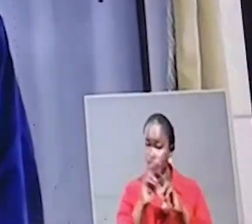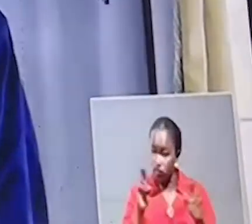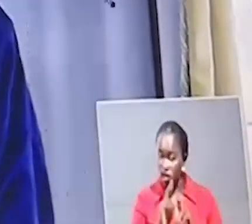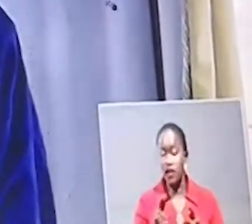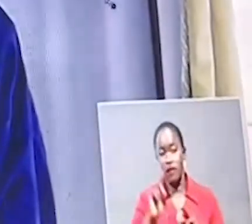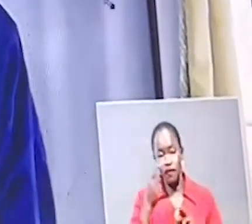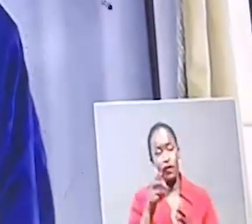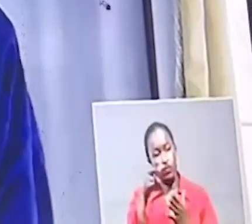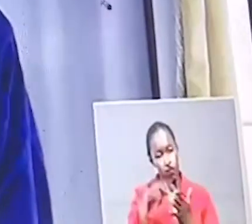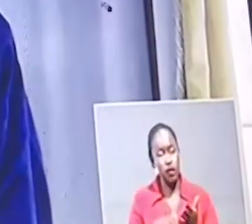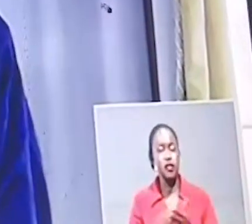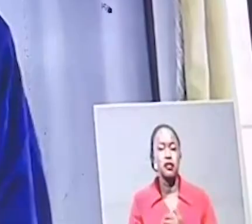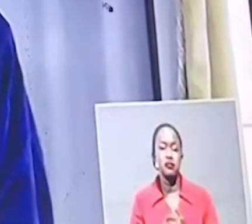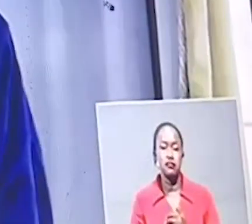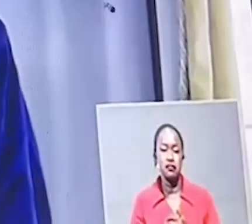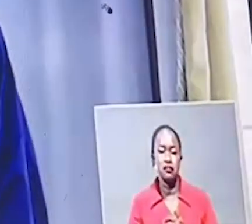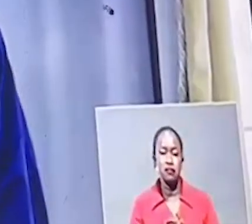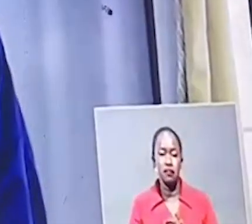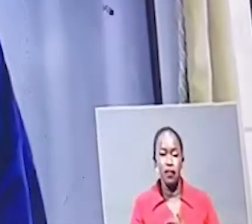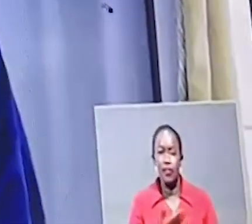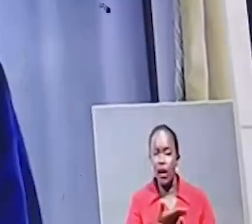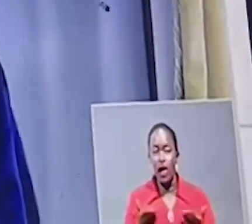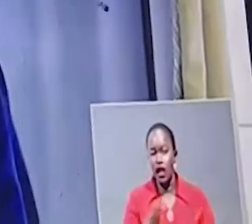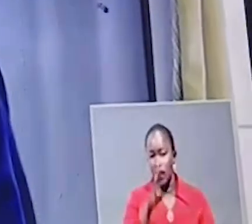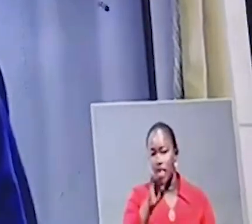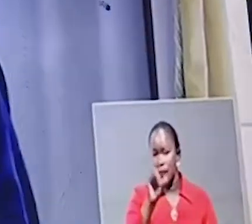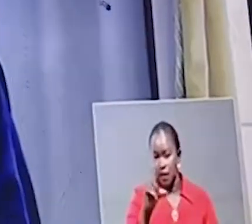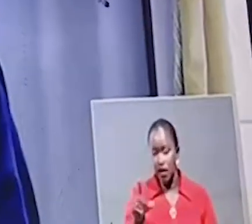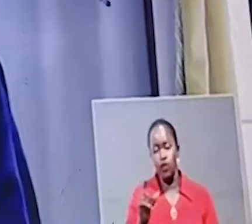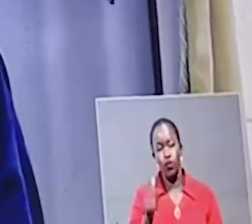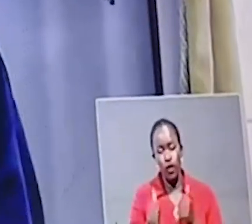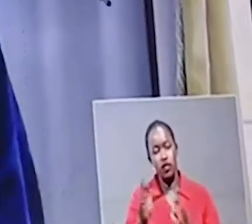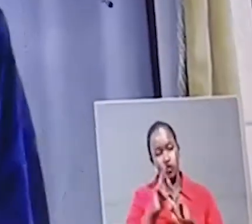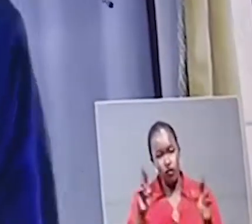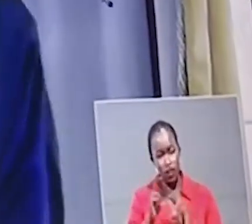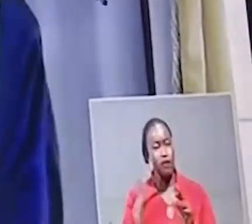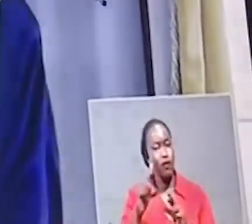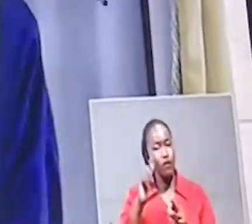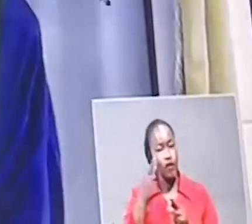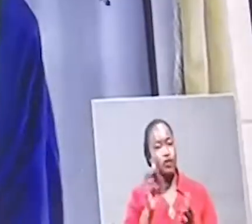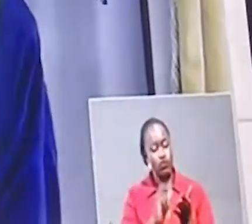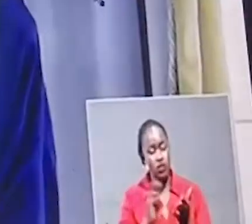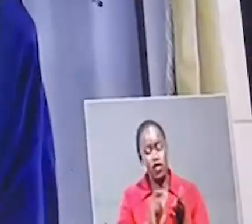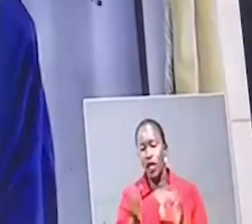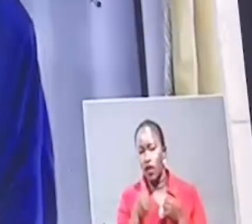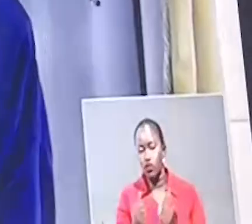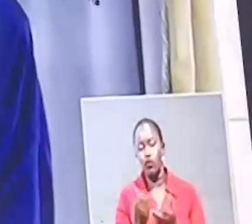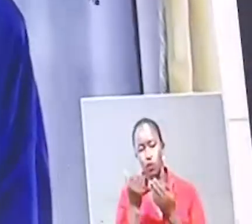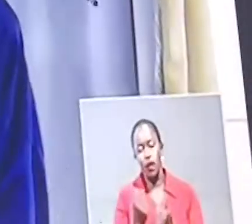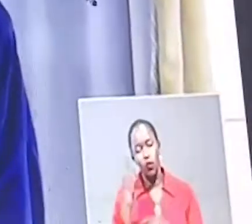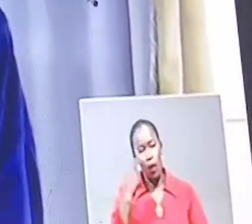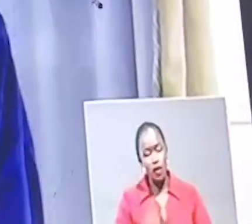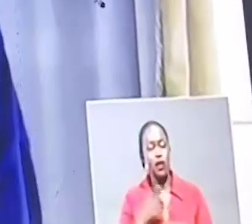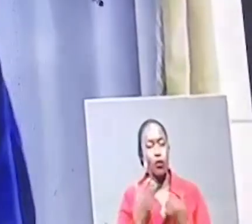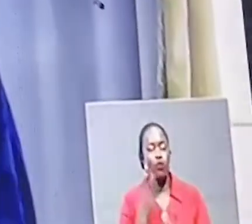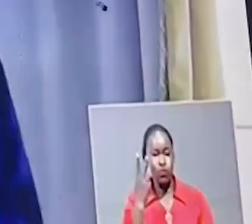reading, I just do and the bill, any bill that is ready for first reading, doesn't wait for a day or two.